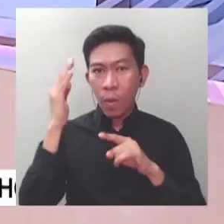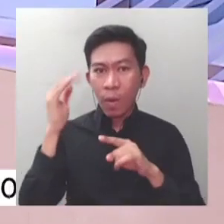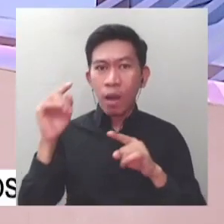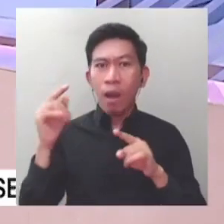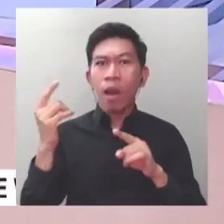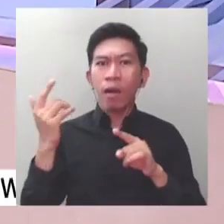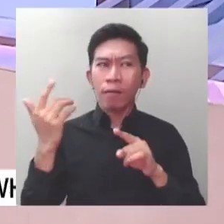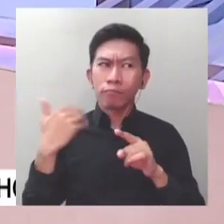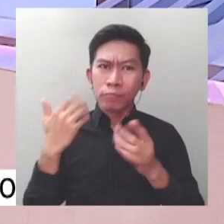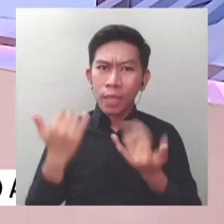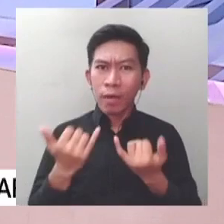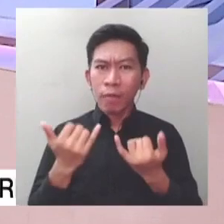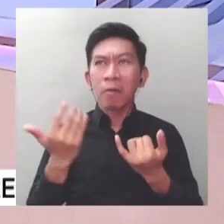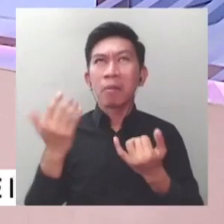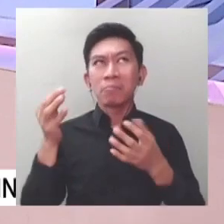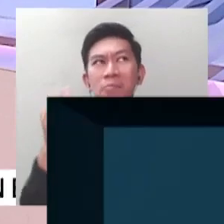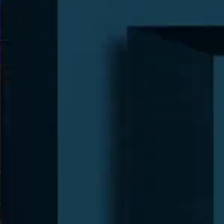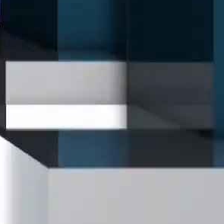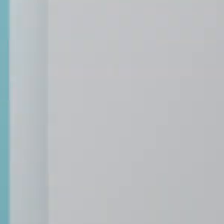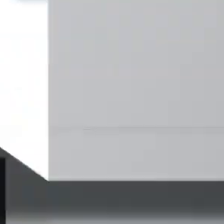Let's hear more from Zen Hernandez.